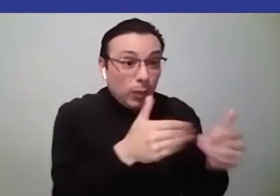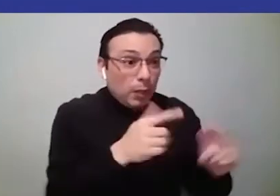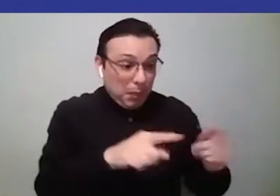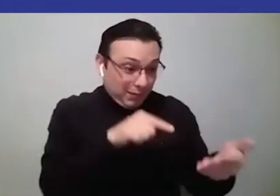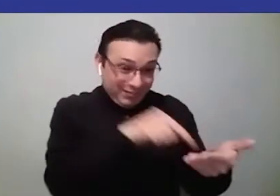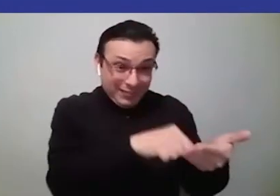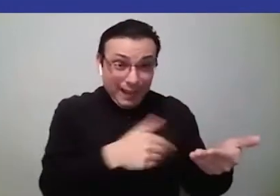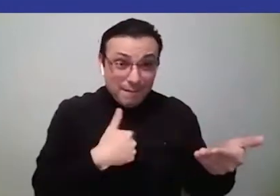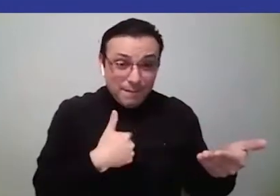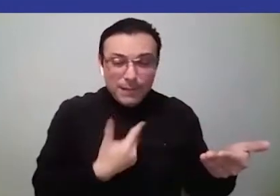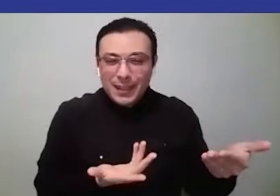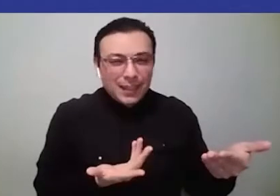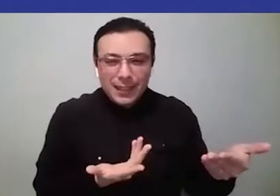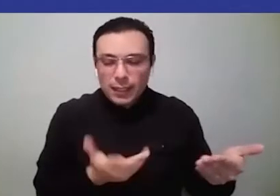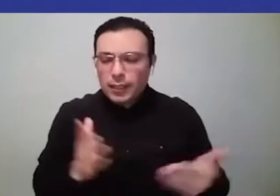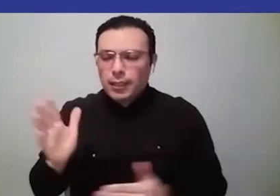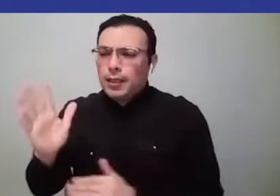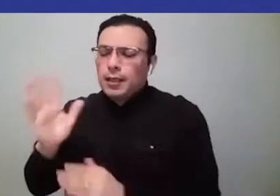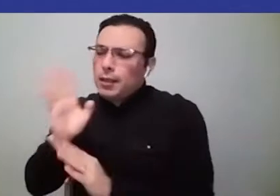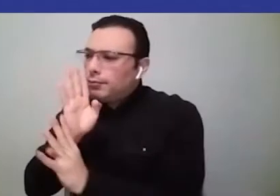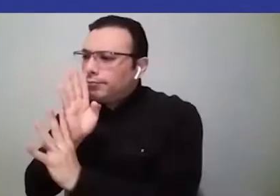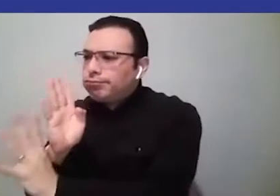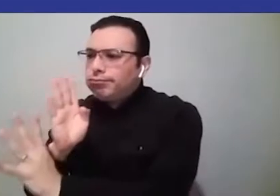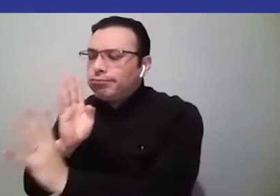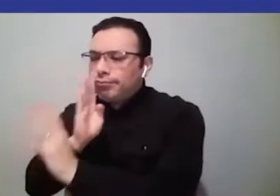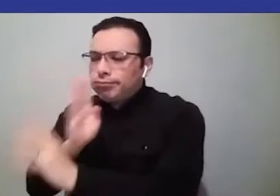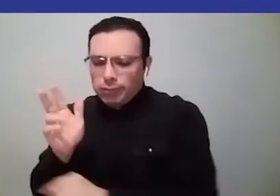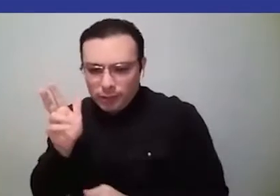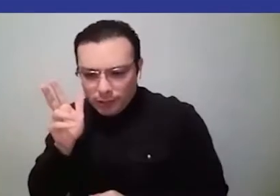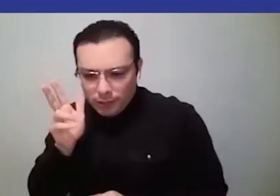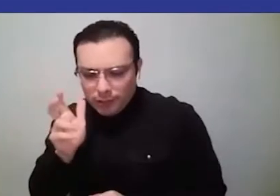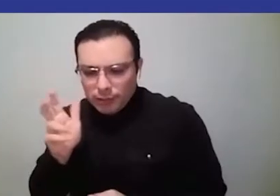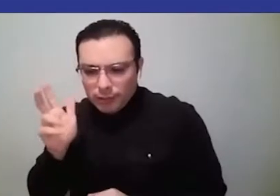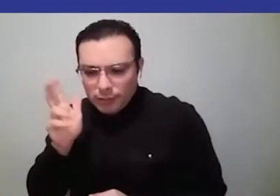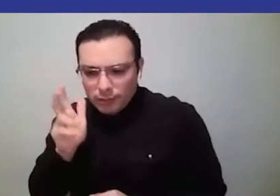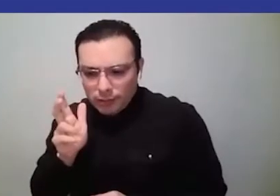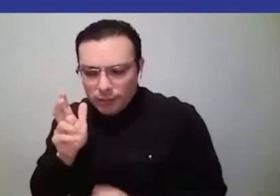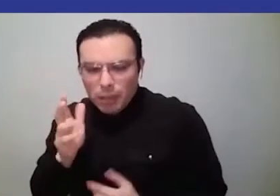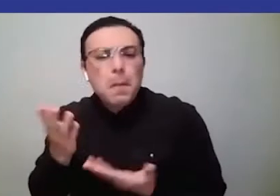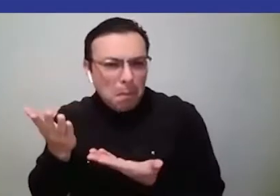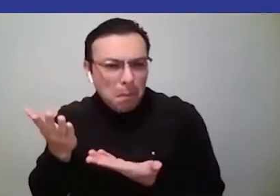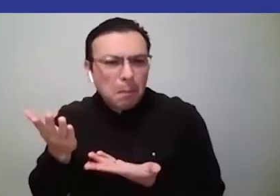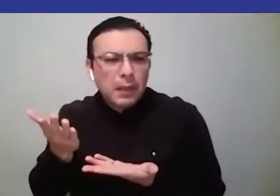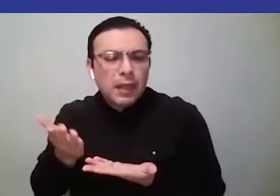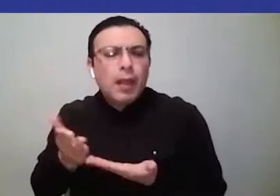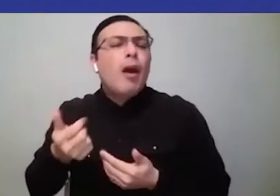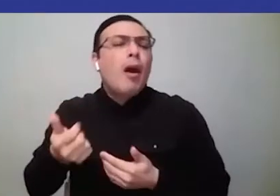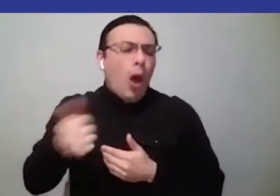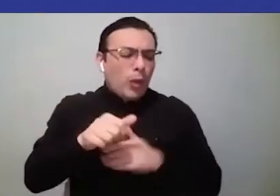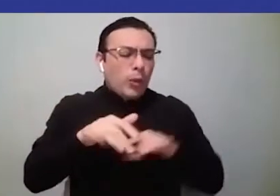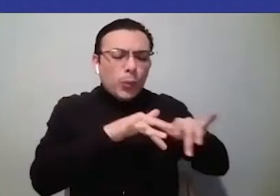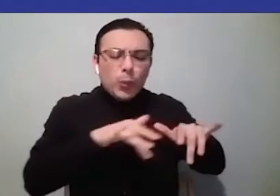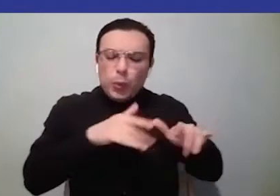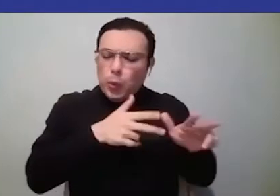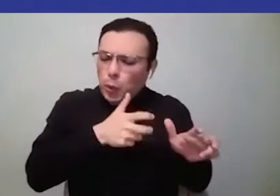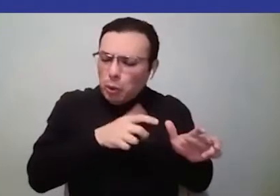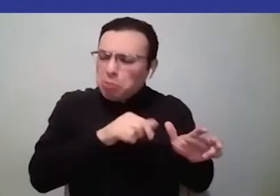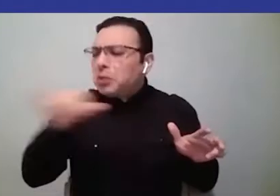and go like there were a few poems that I had heard from the other recordings, but a lot of it was brand